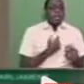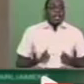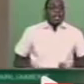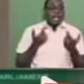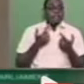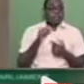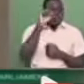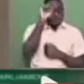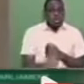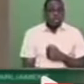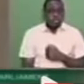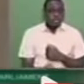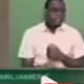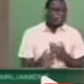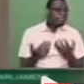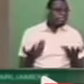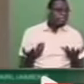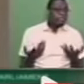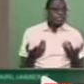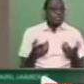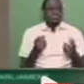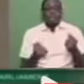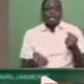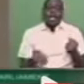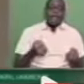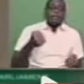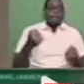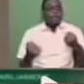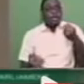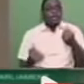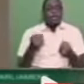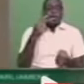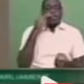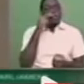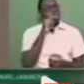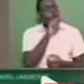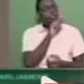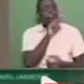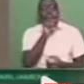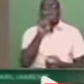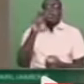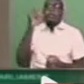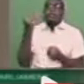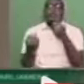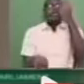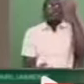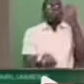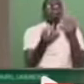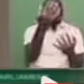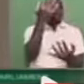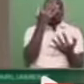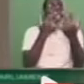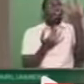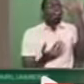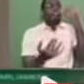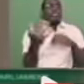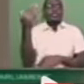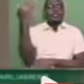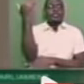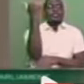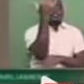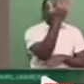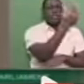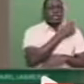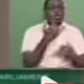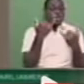flame flaring, the whatever it was there in the refinery flared. When you see that, you know you're near reach home,